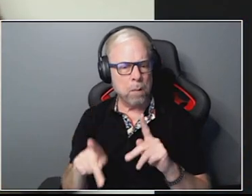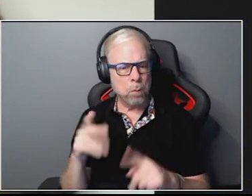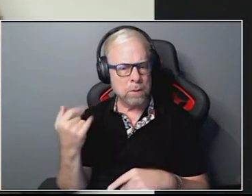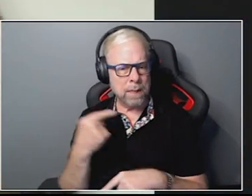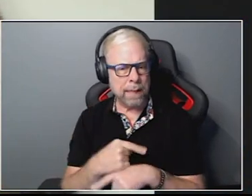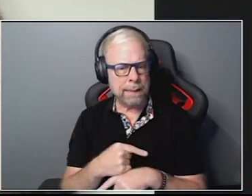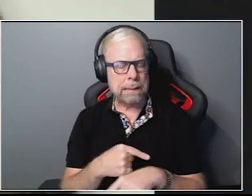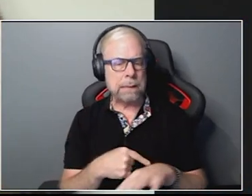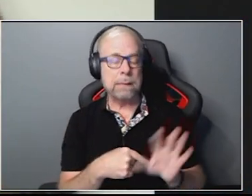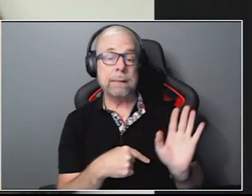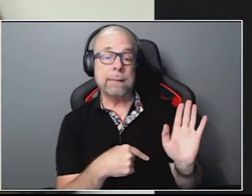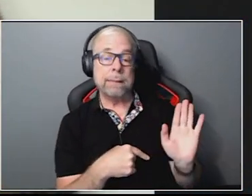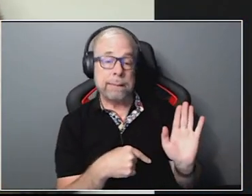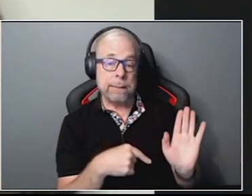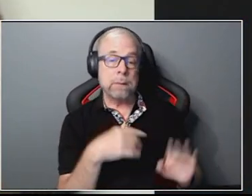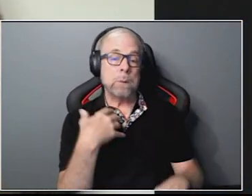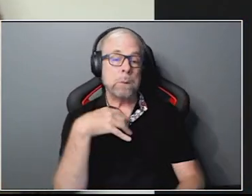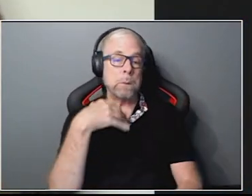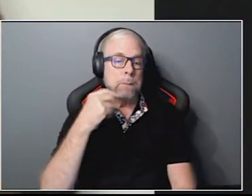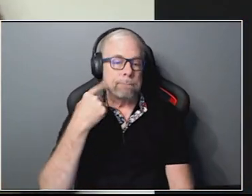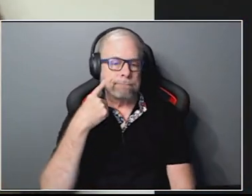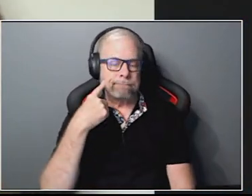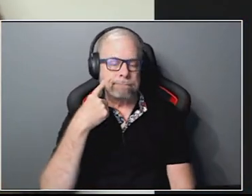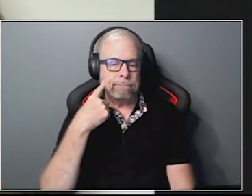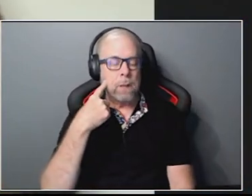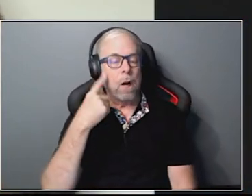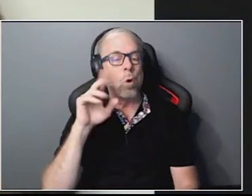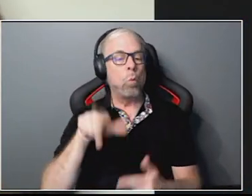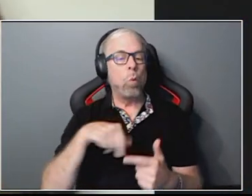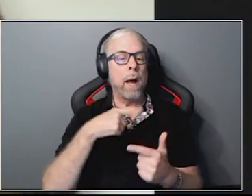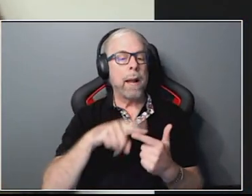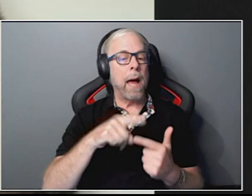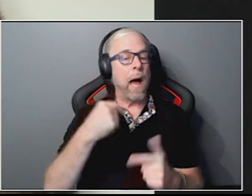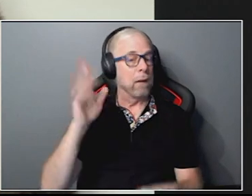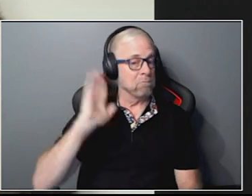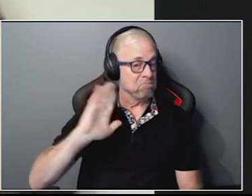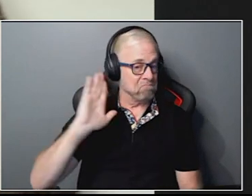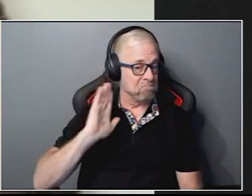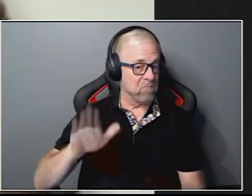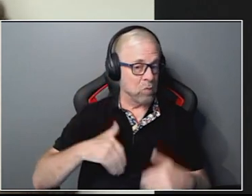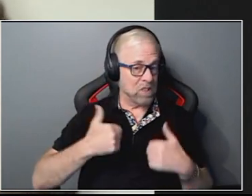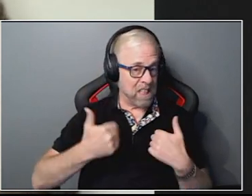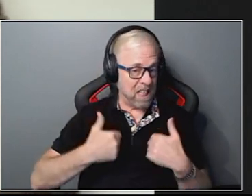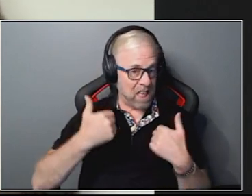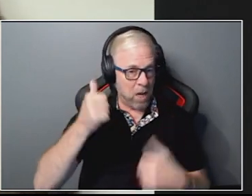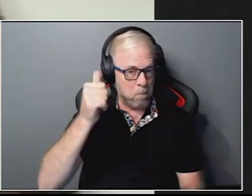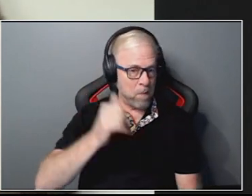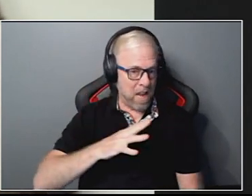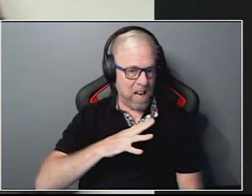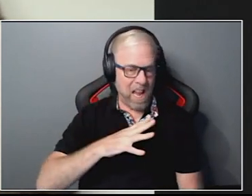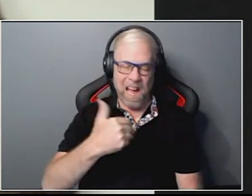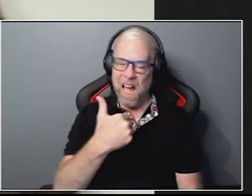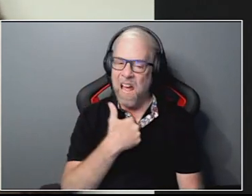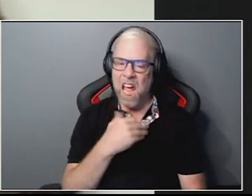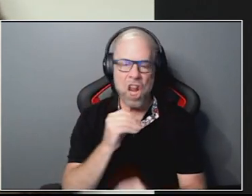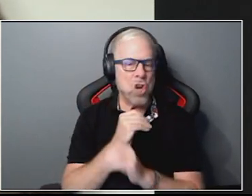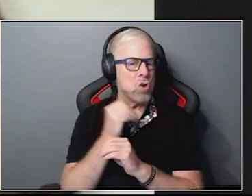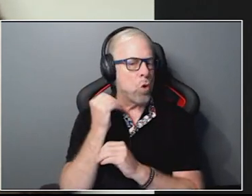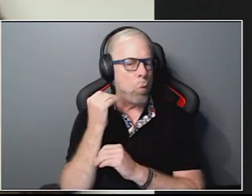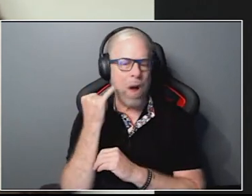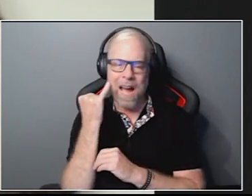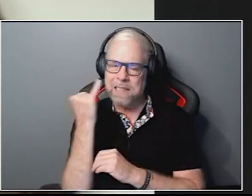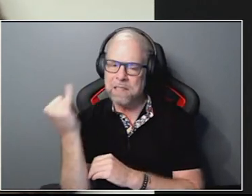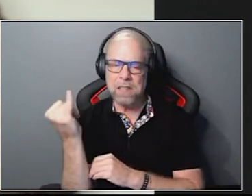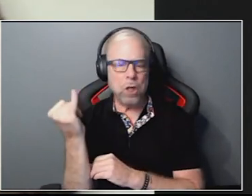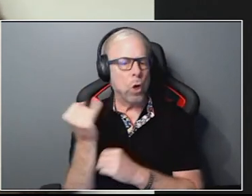You know, when I was a young man, I had no idea what I wanted to do. And I